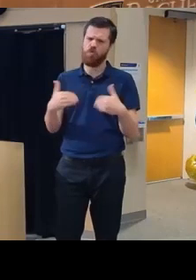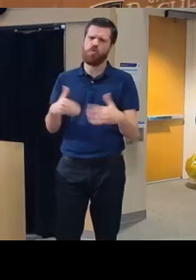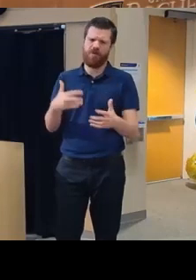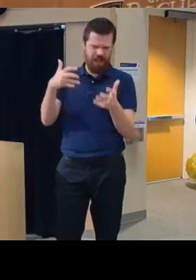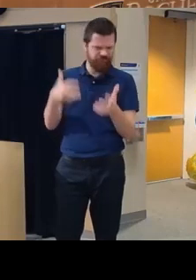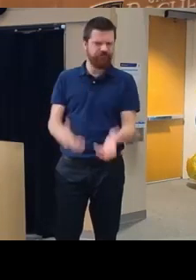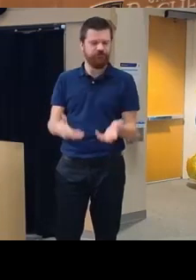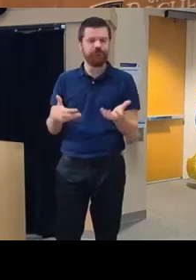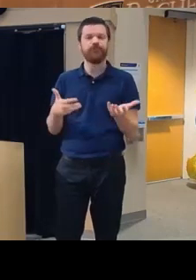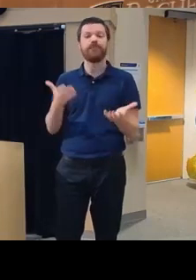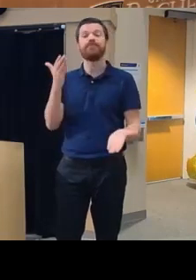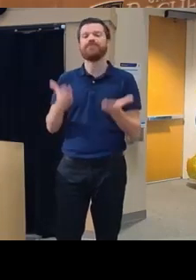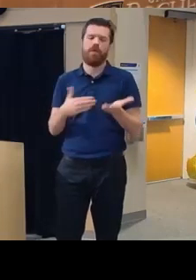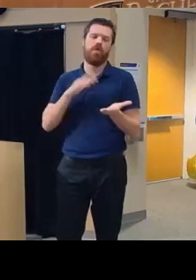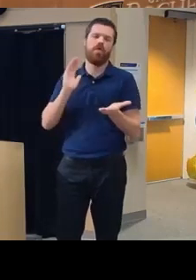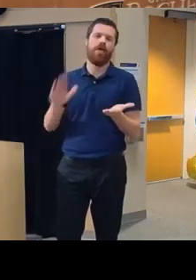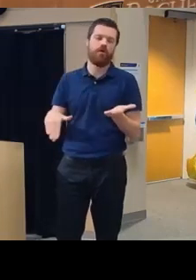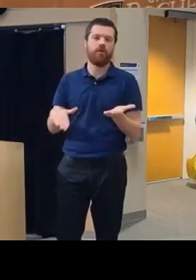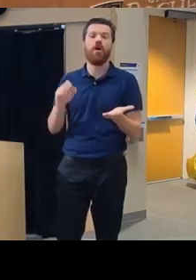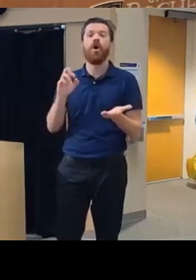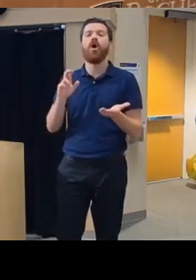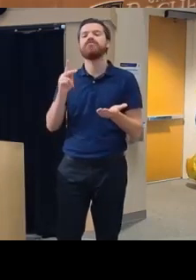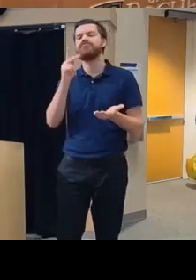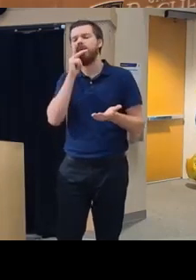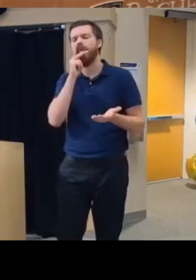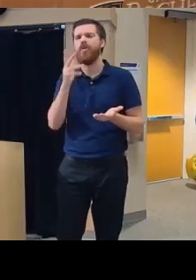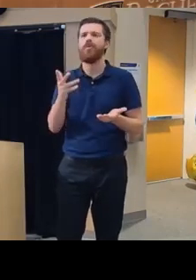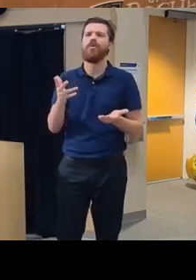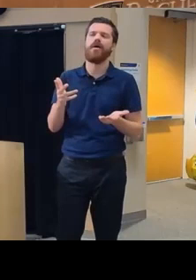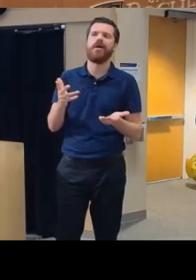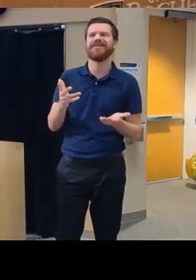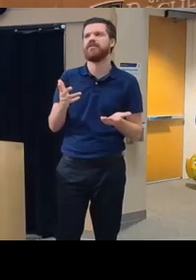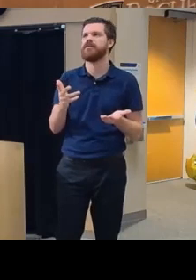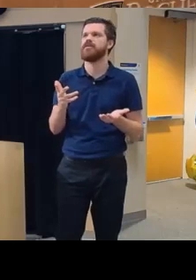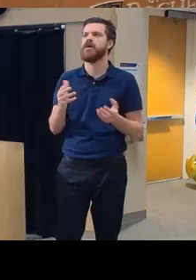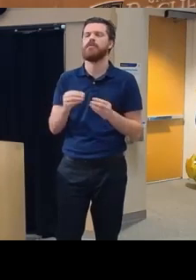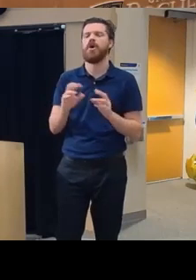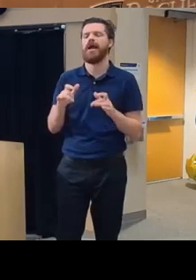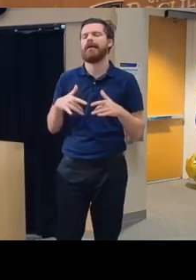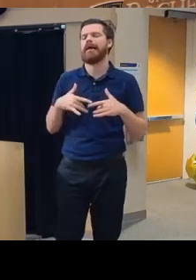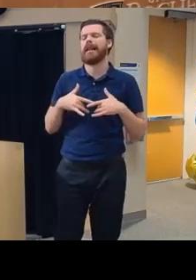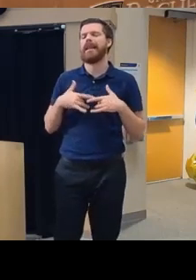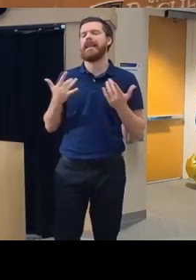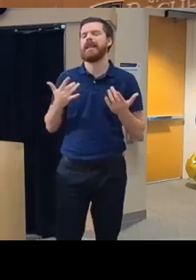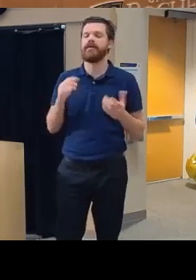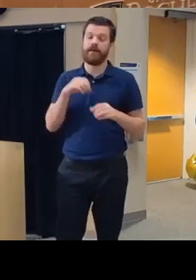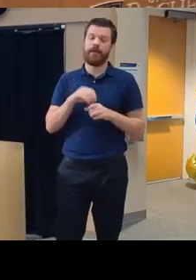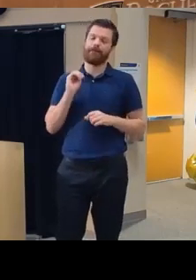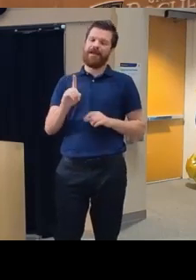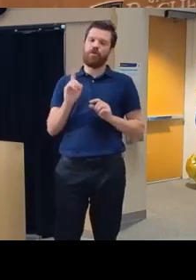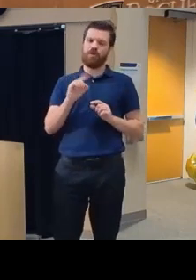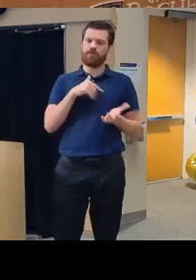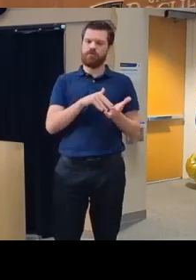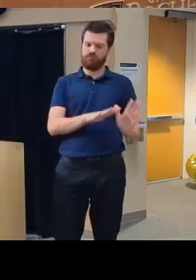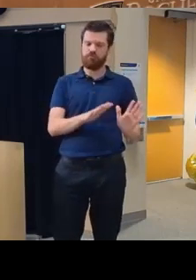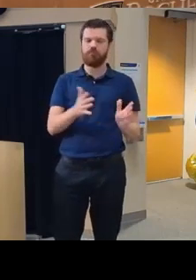and they maybe aren't interested in quitting, or they're smoking kind of, I don't know, lighter smoking. At least this is in Maryland where we did